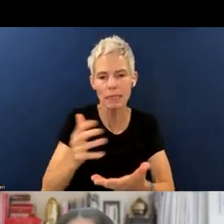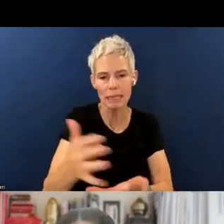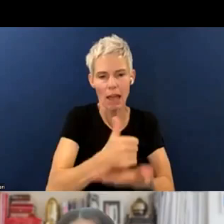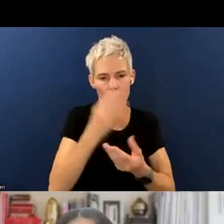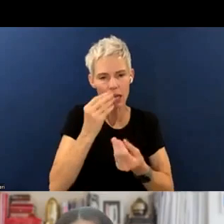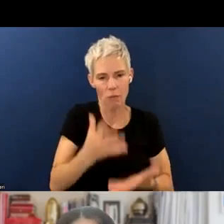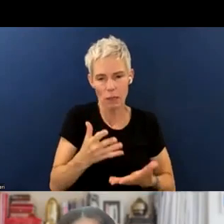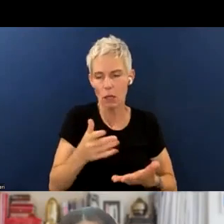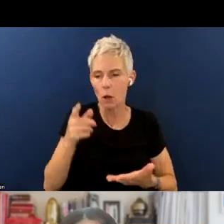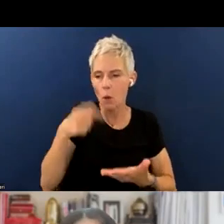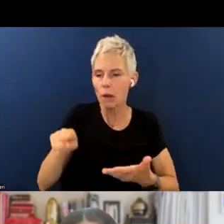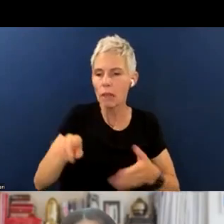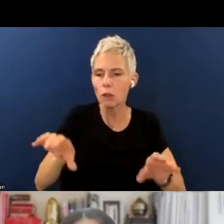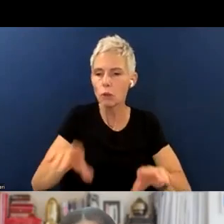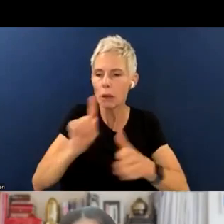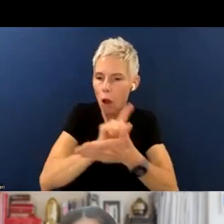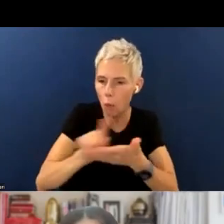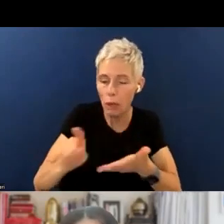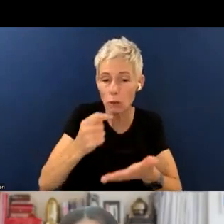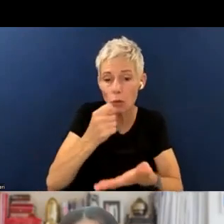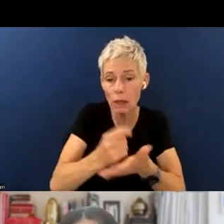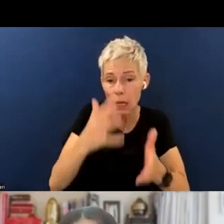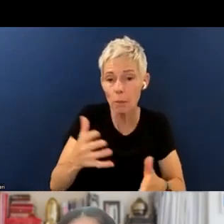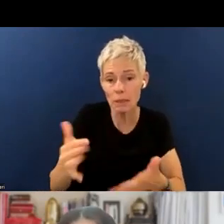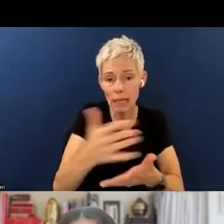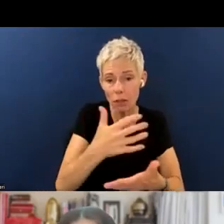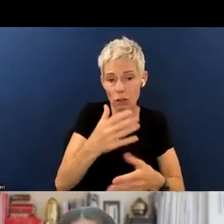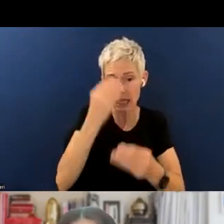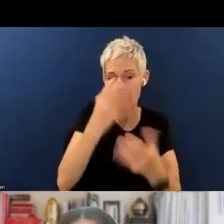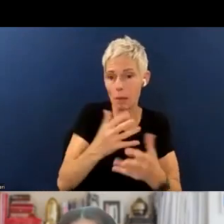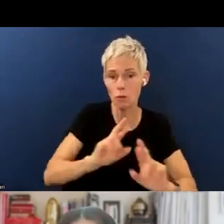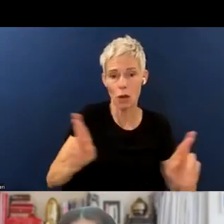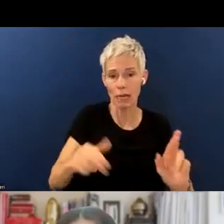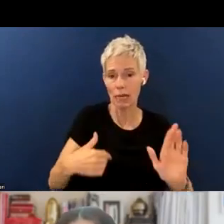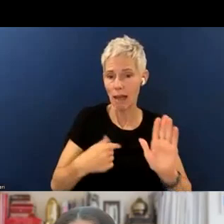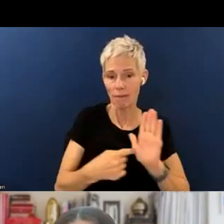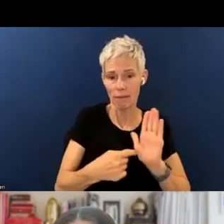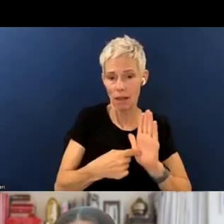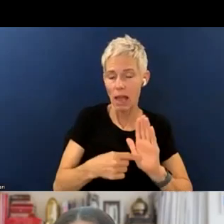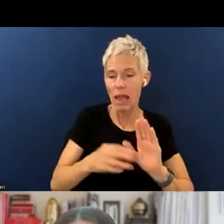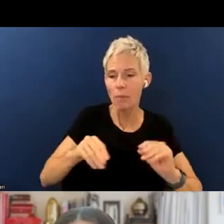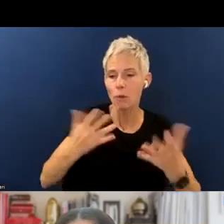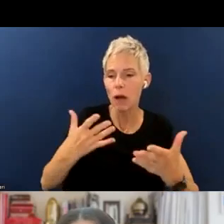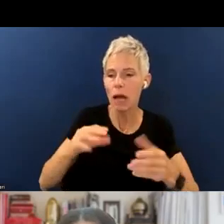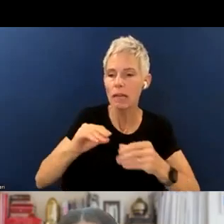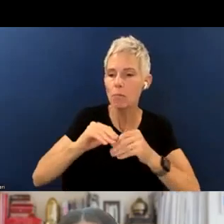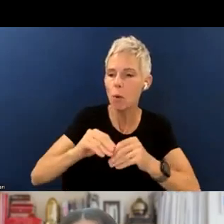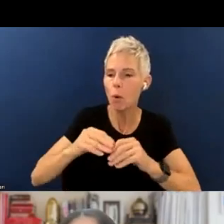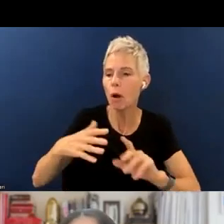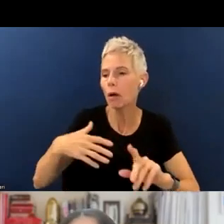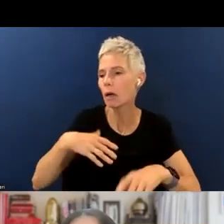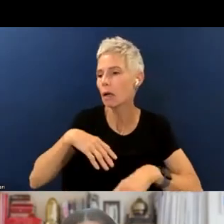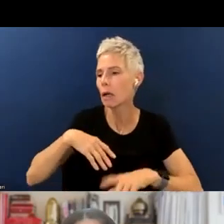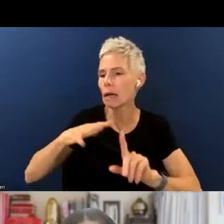doing bibliotherapy. So the therapist gets that information and are able to provide more context and more insights